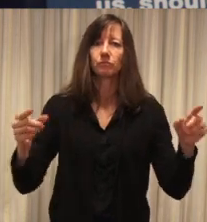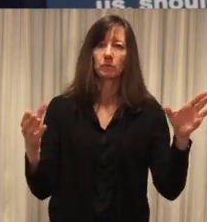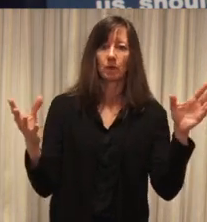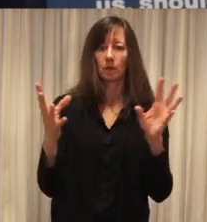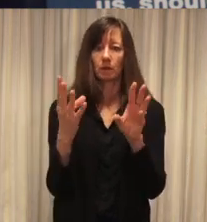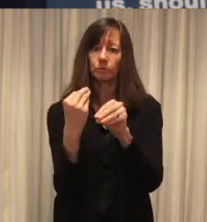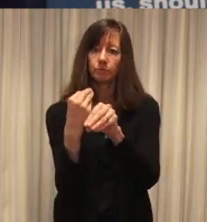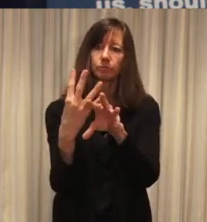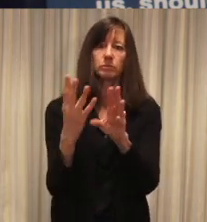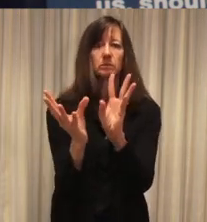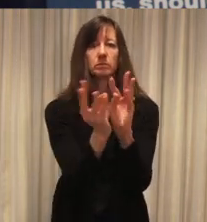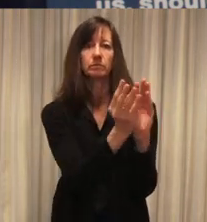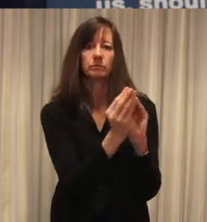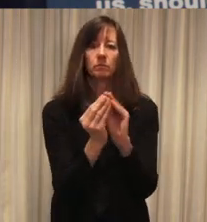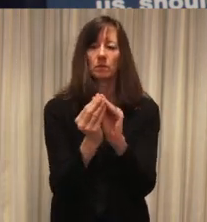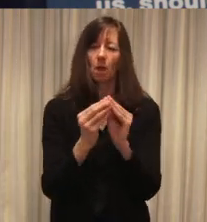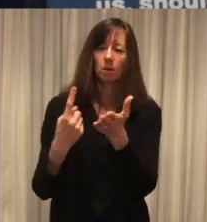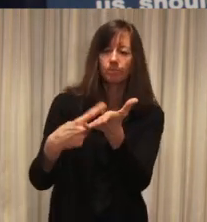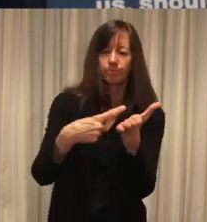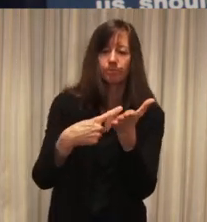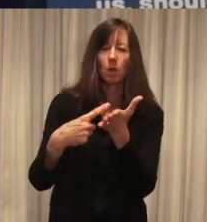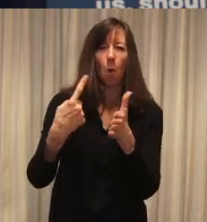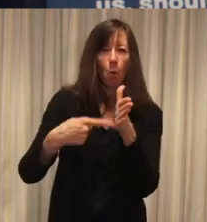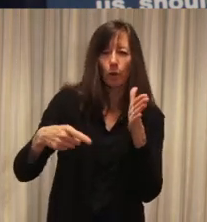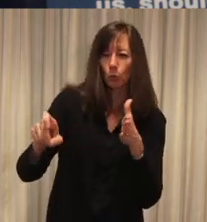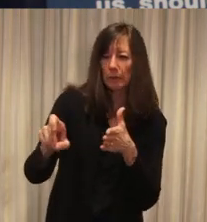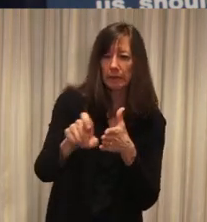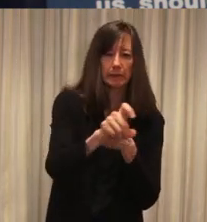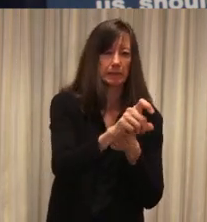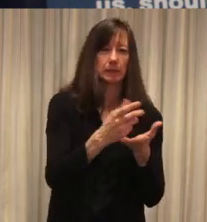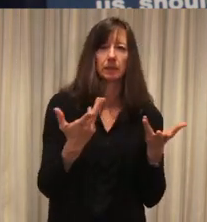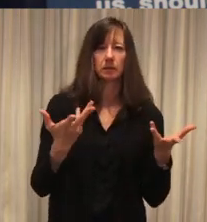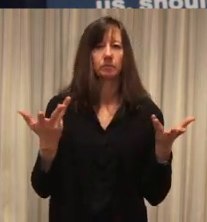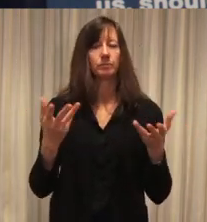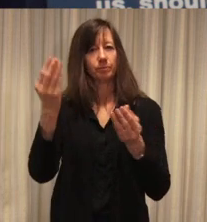those needs are at a granular, data-driven level.